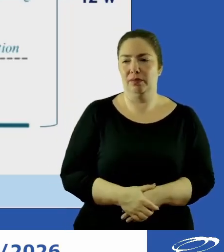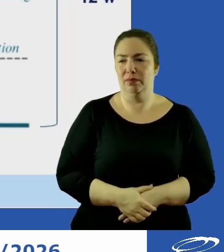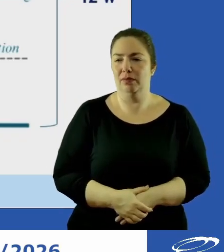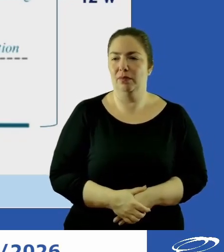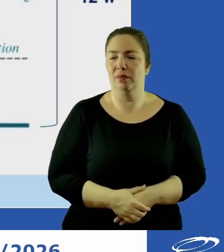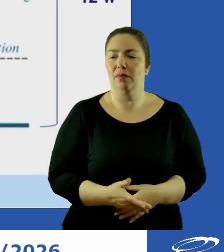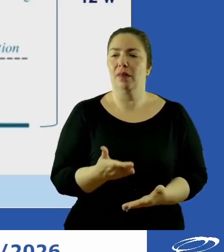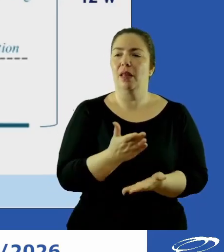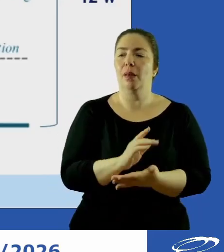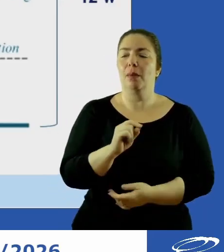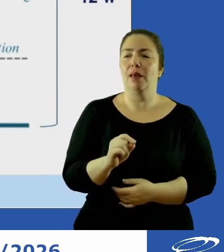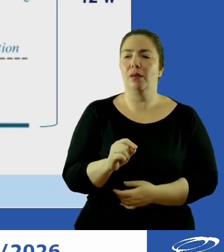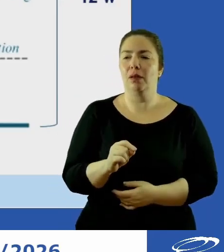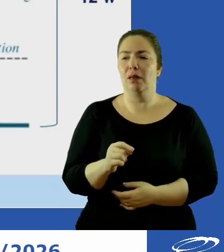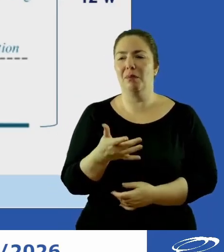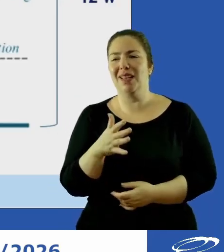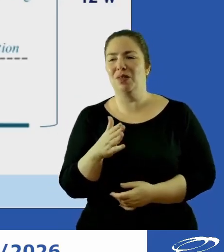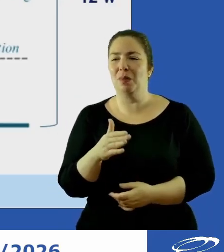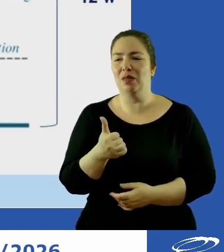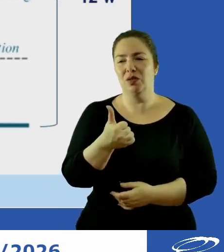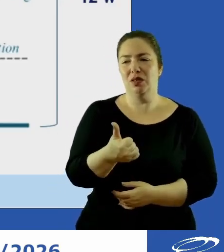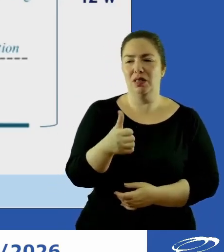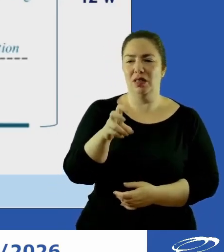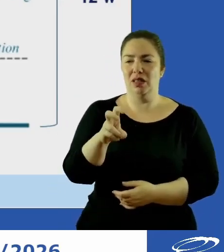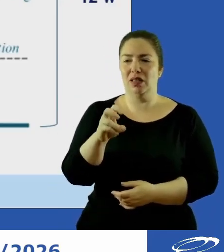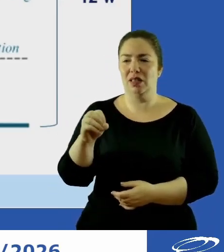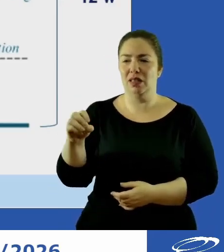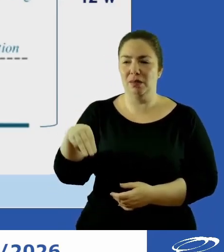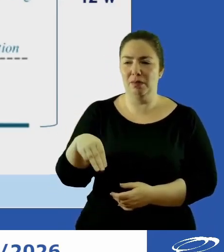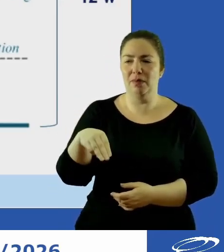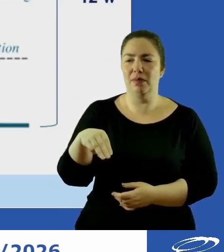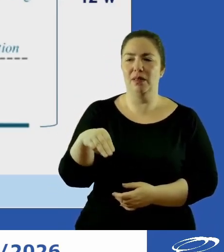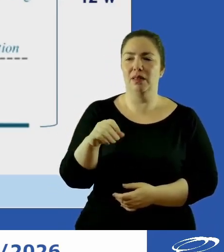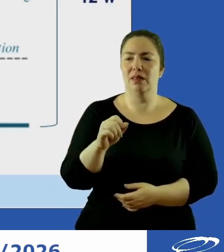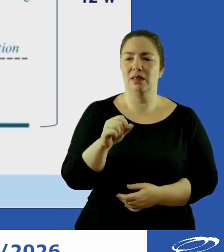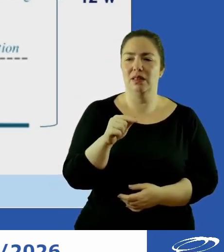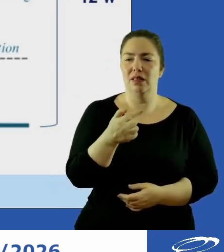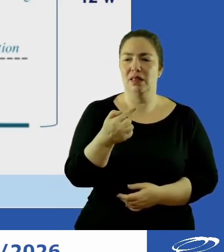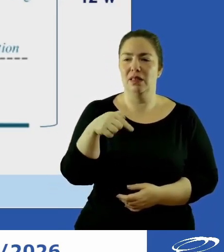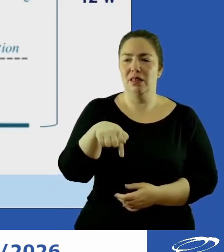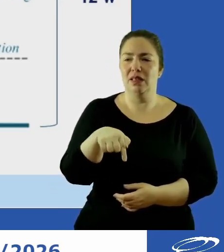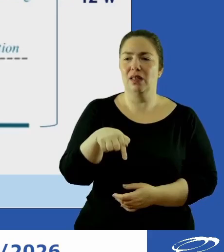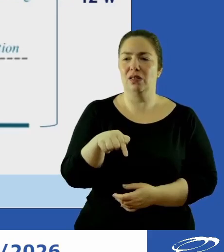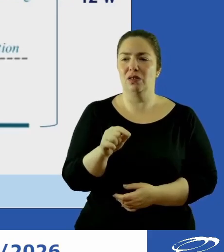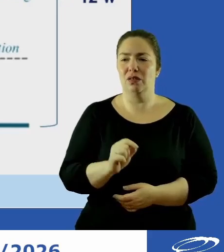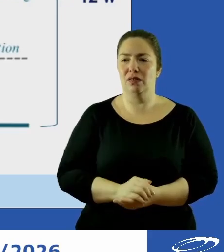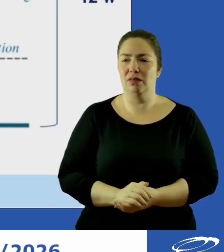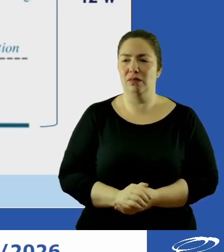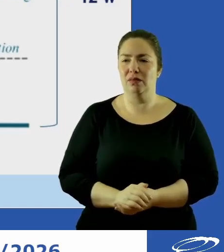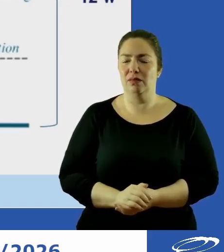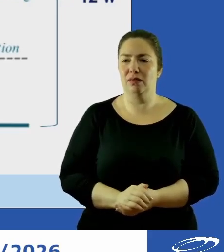1,500 milligrams followed by 500 milligrams, but then every week, that it's, of course, it's comfortable also,